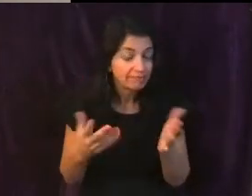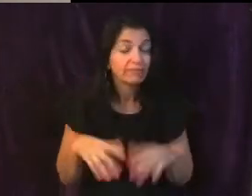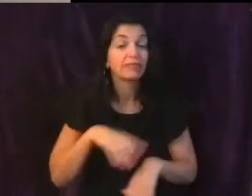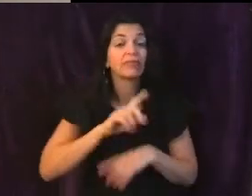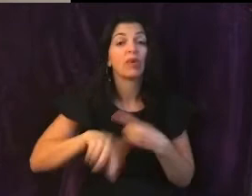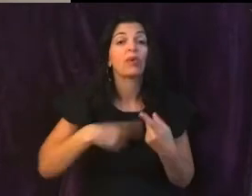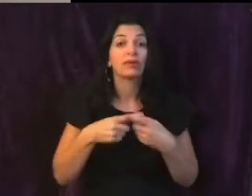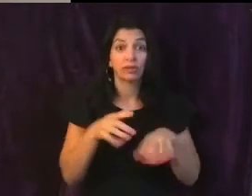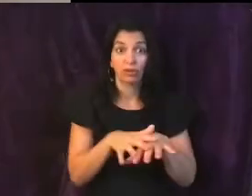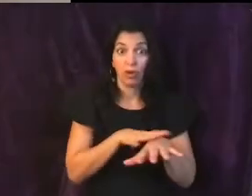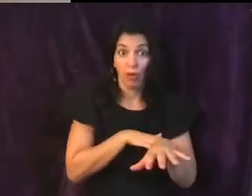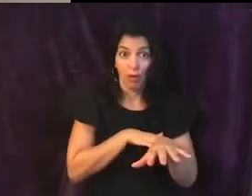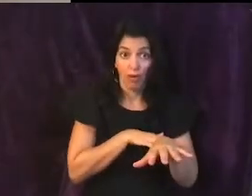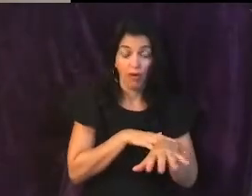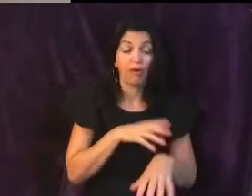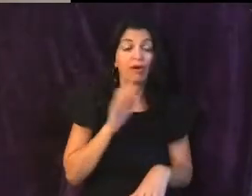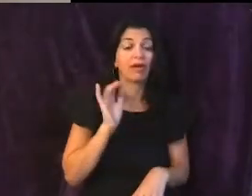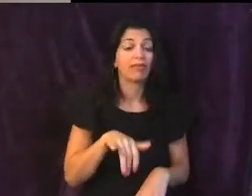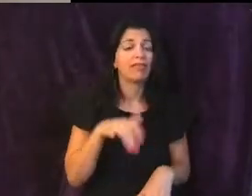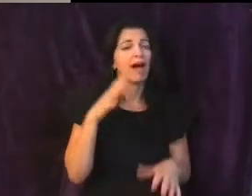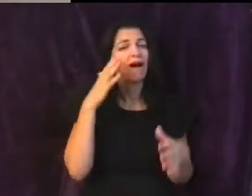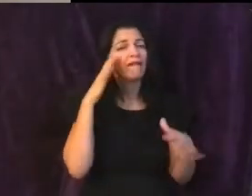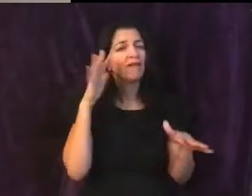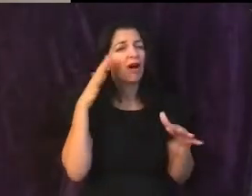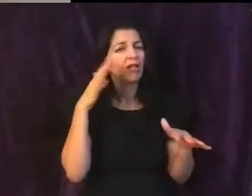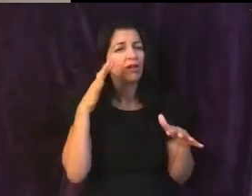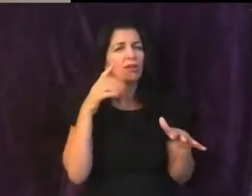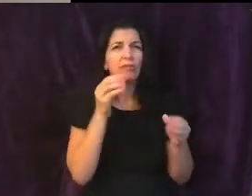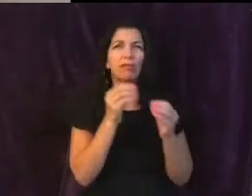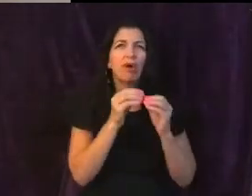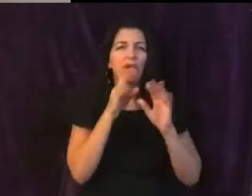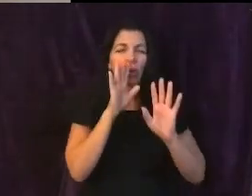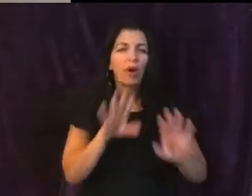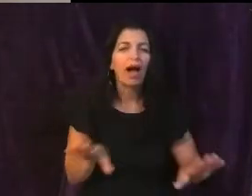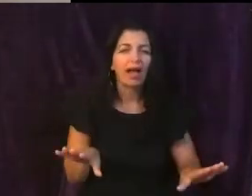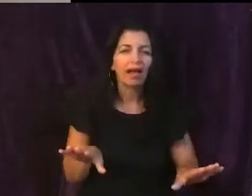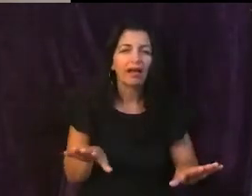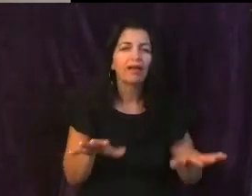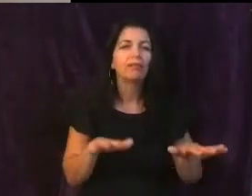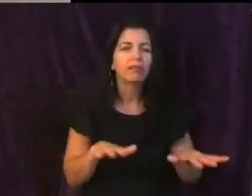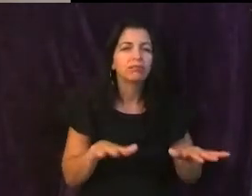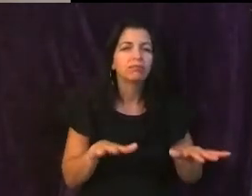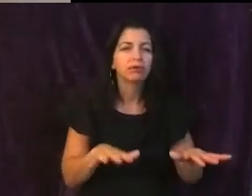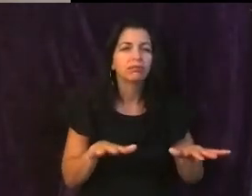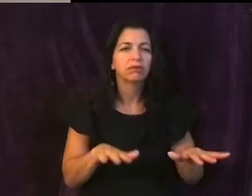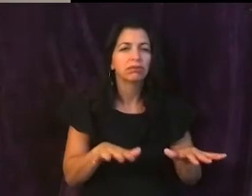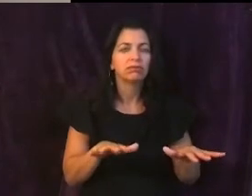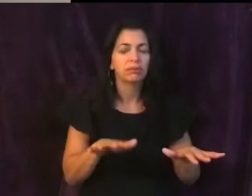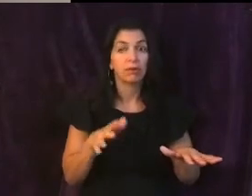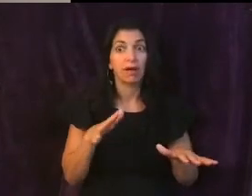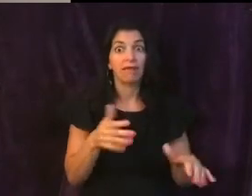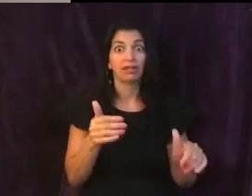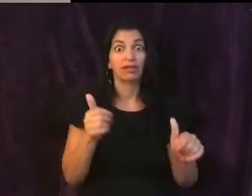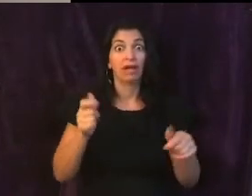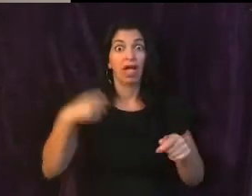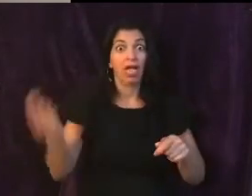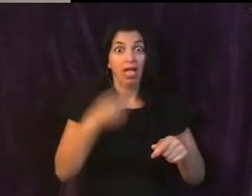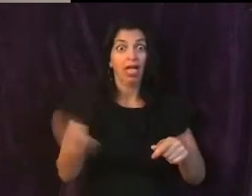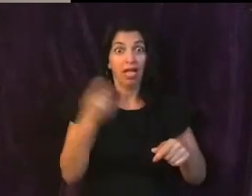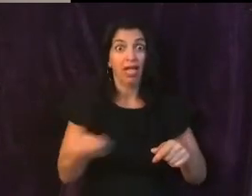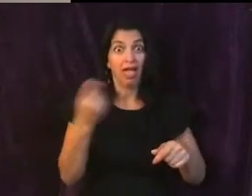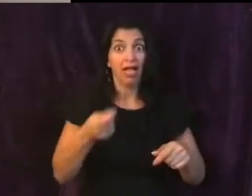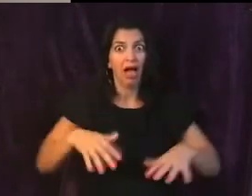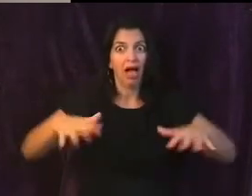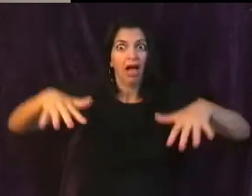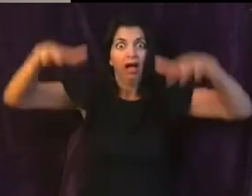spun it slower, the volume was quieter. And then as we sped it faster and faster and faster, the volume